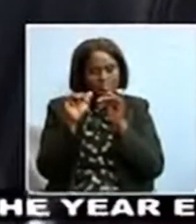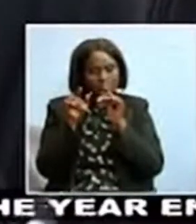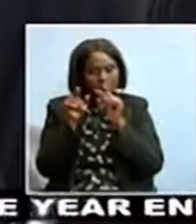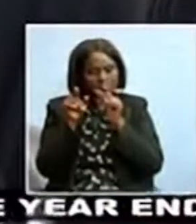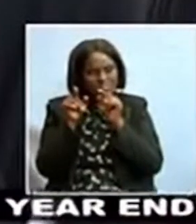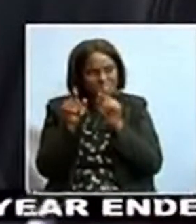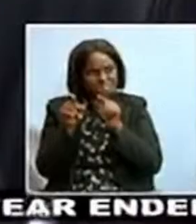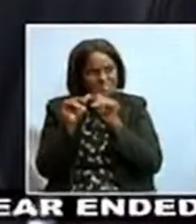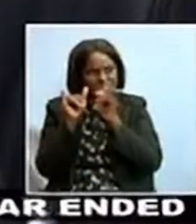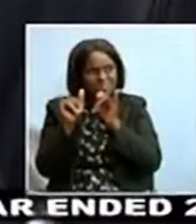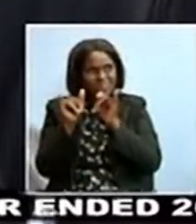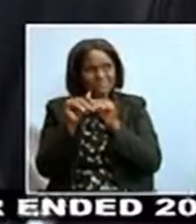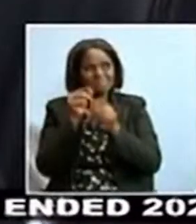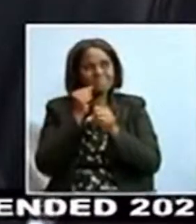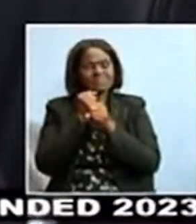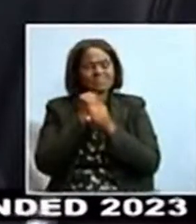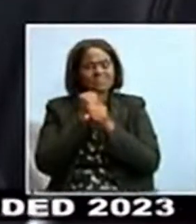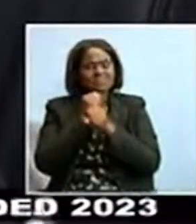execution?